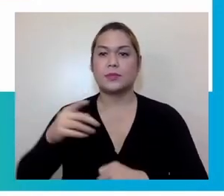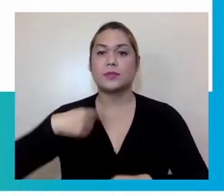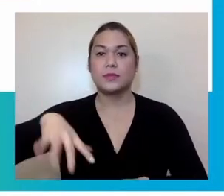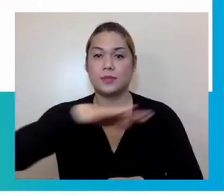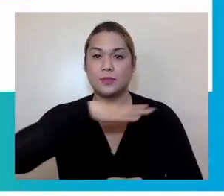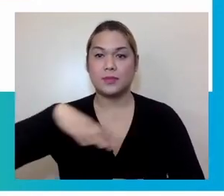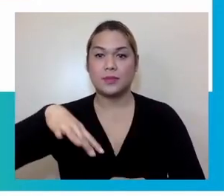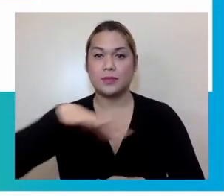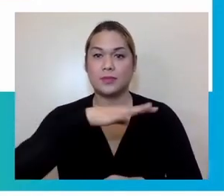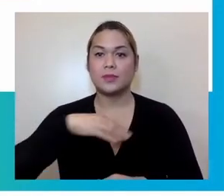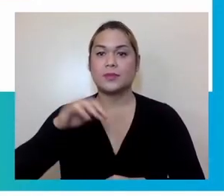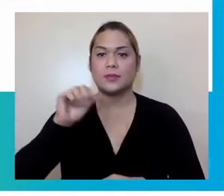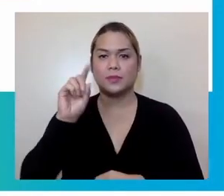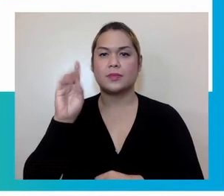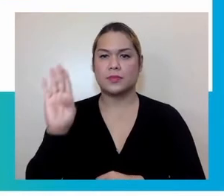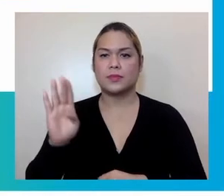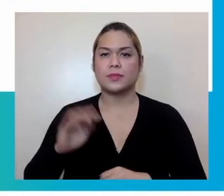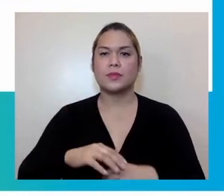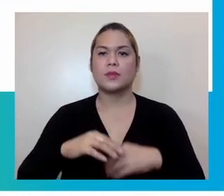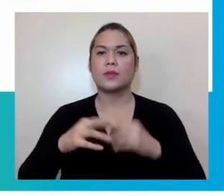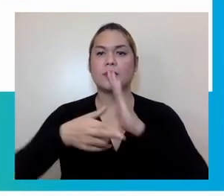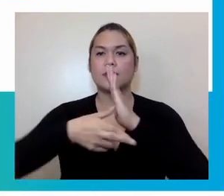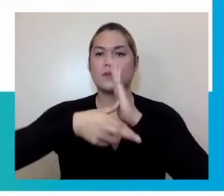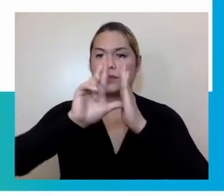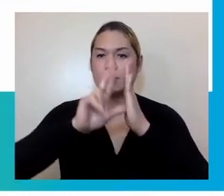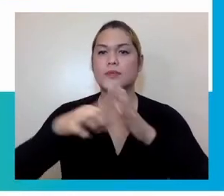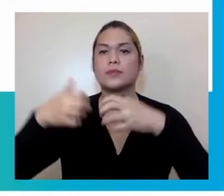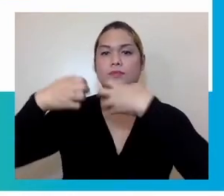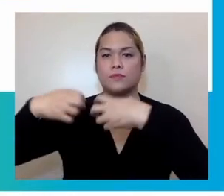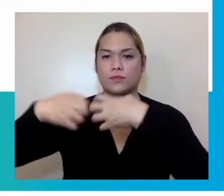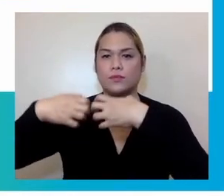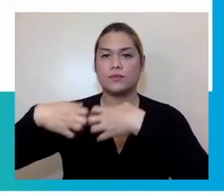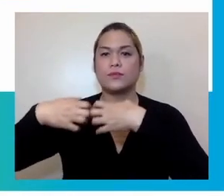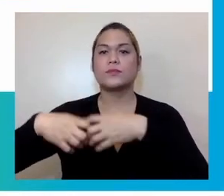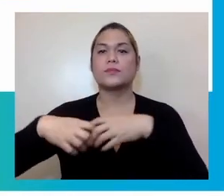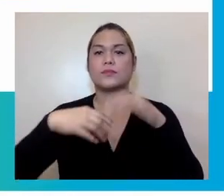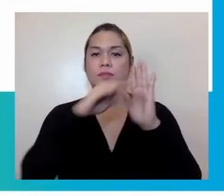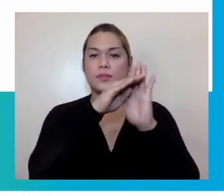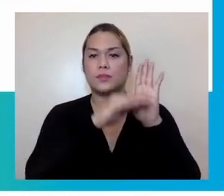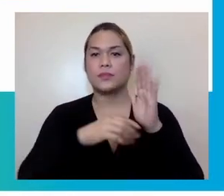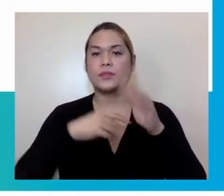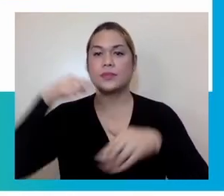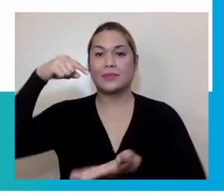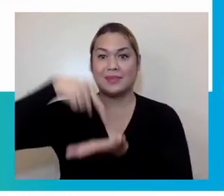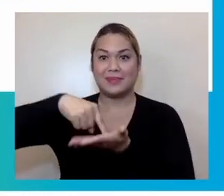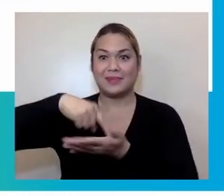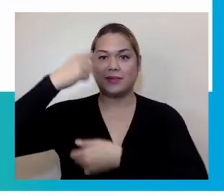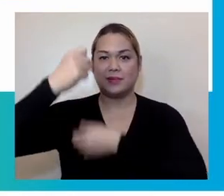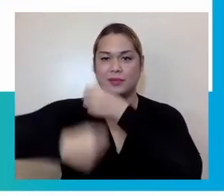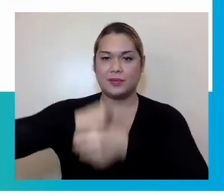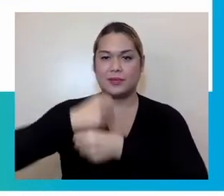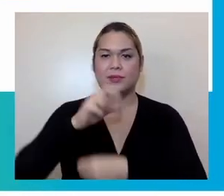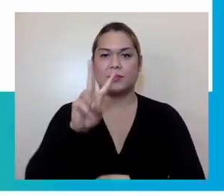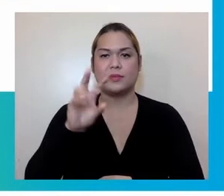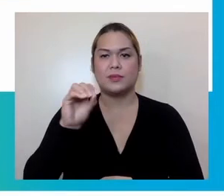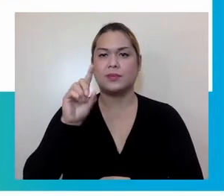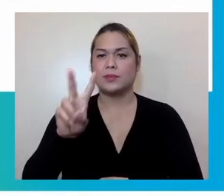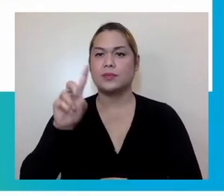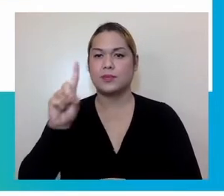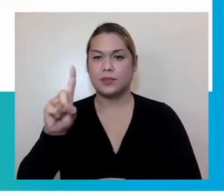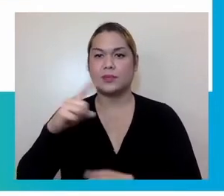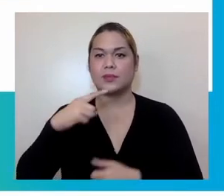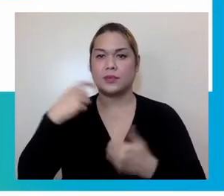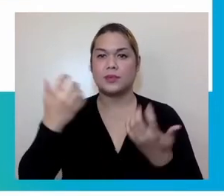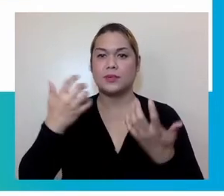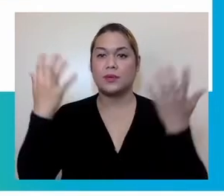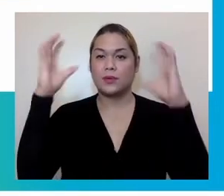year. As we know, 2021 is a vital year for climate action, and the Energy Policy Review provides an opportunity for